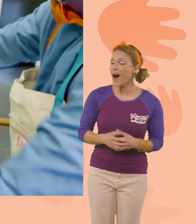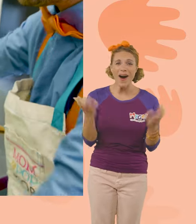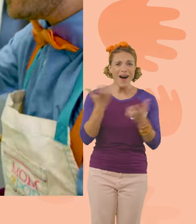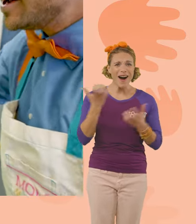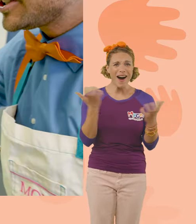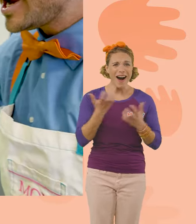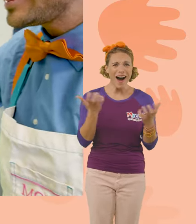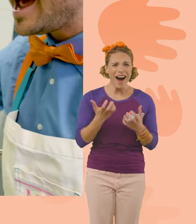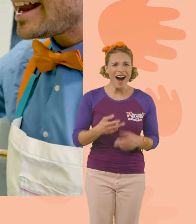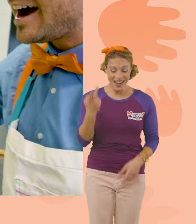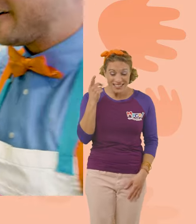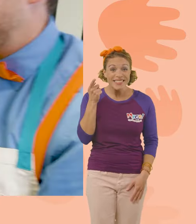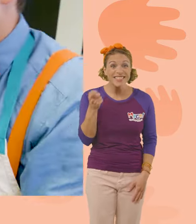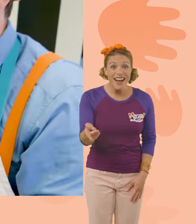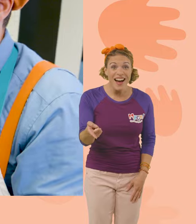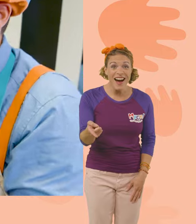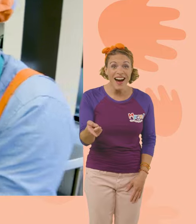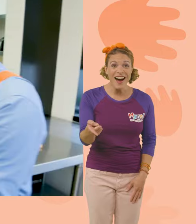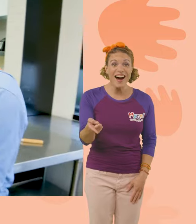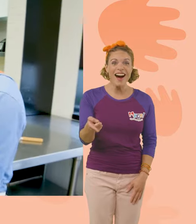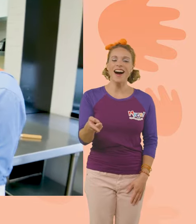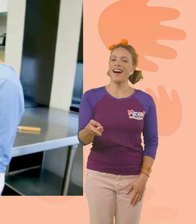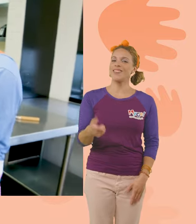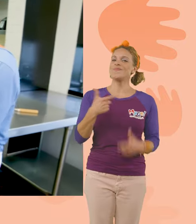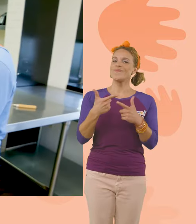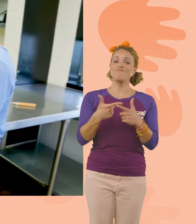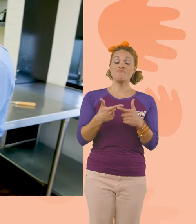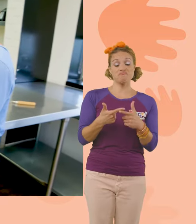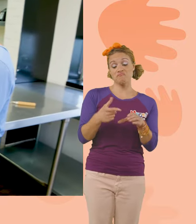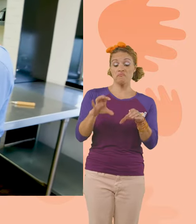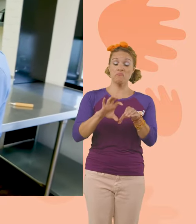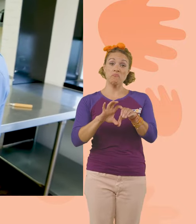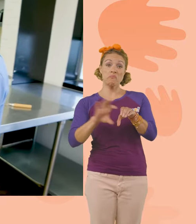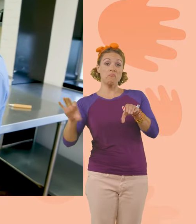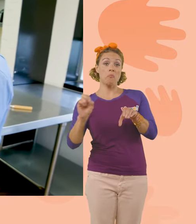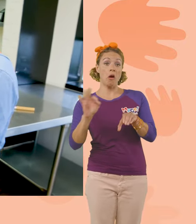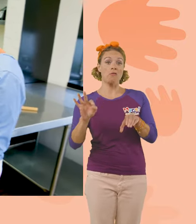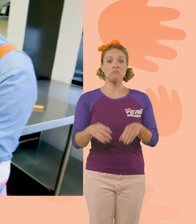Whoa, check that out. Then take it off